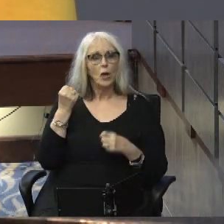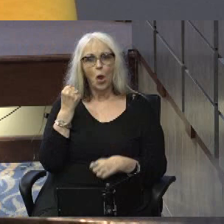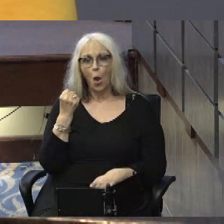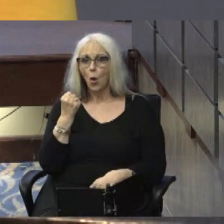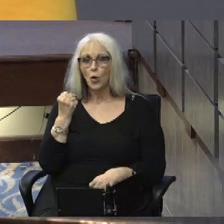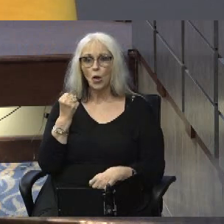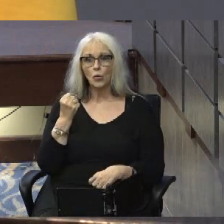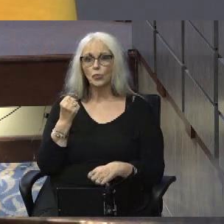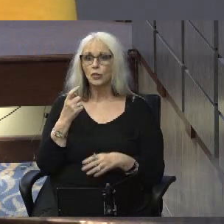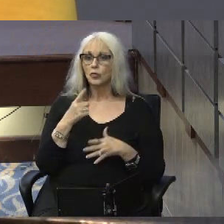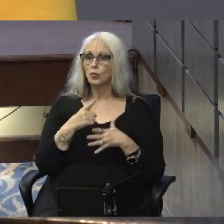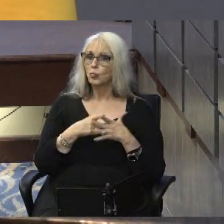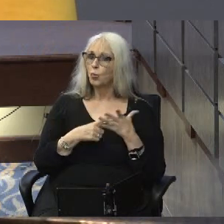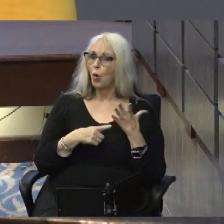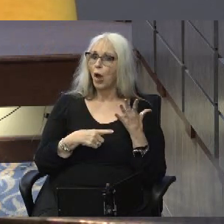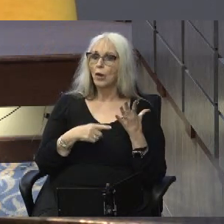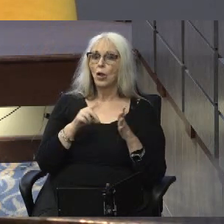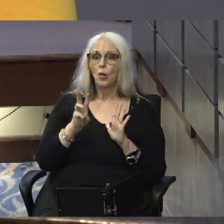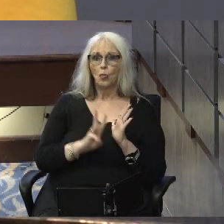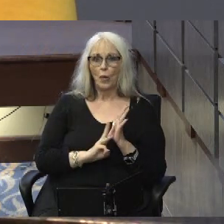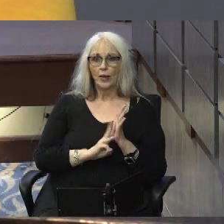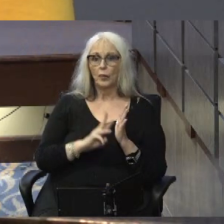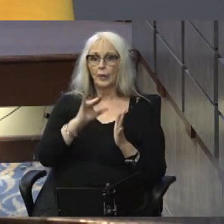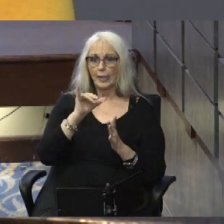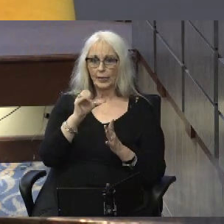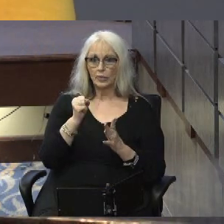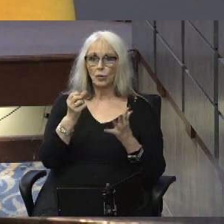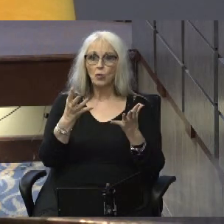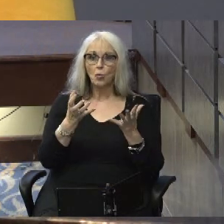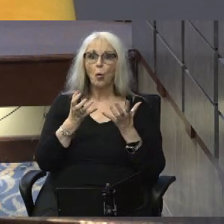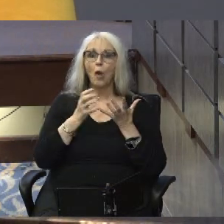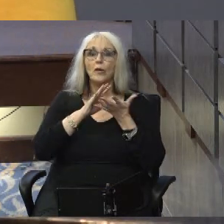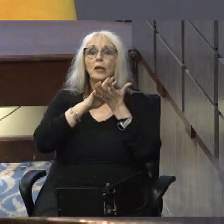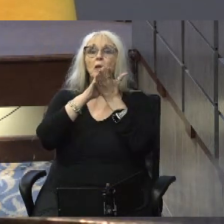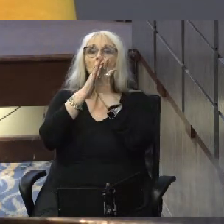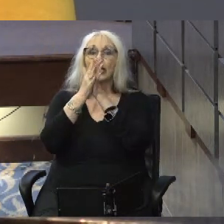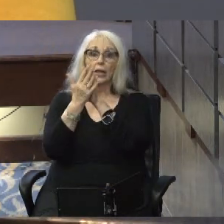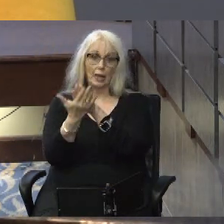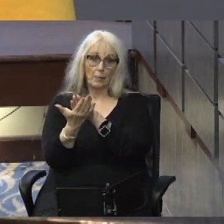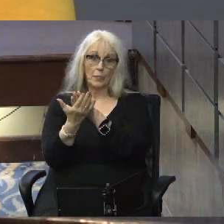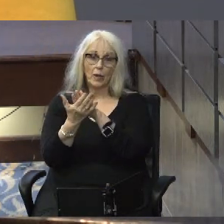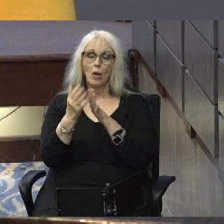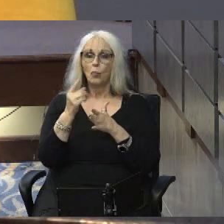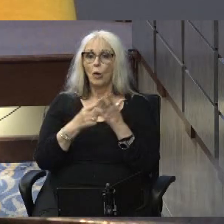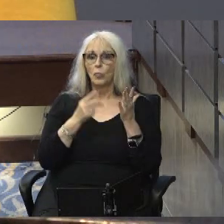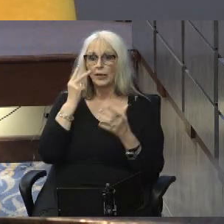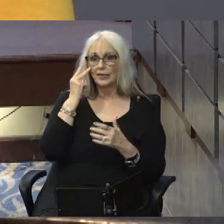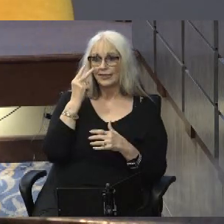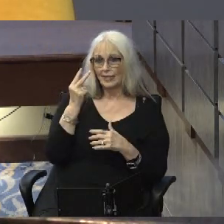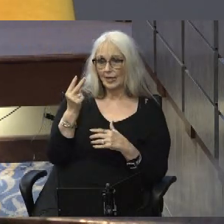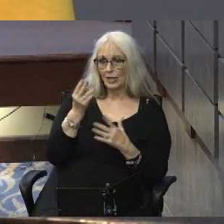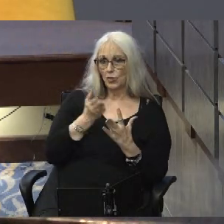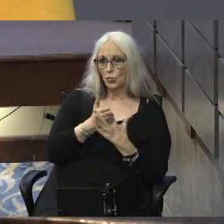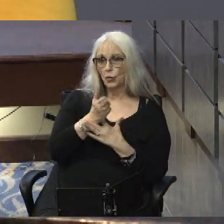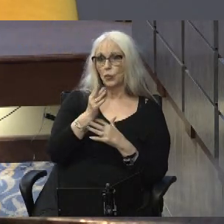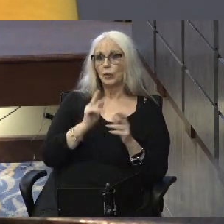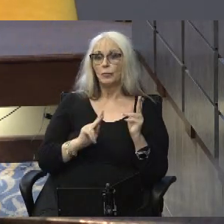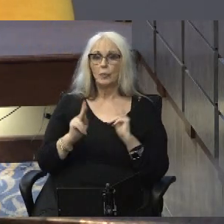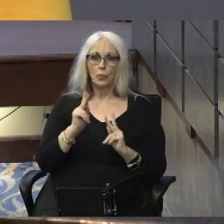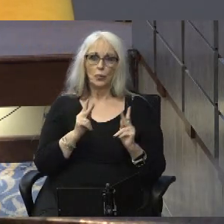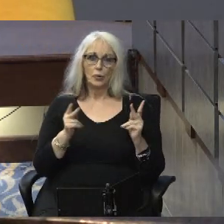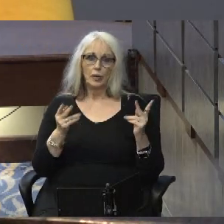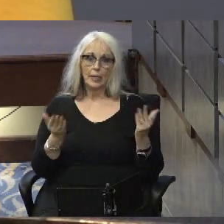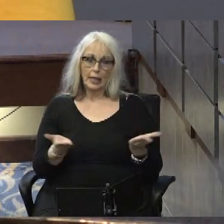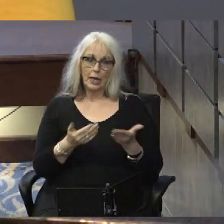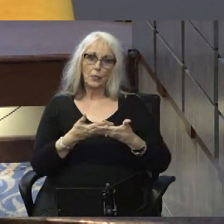to what the Waco is that we want it to be, and what we see reflective in the eyes of our